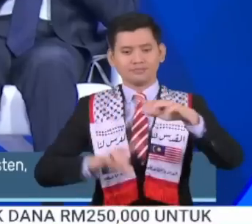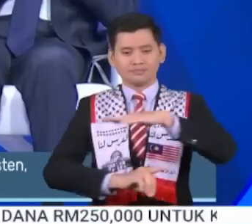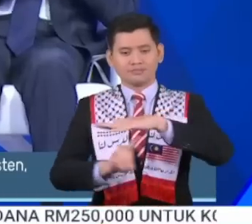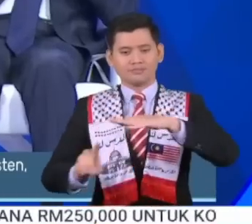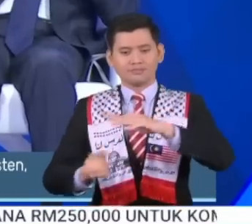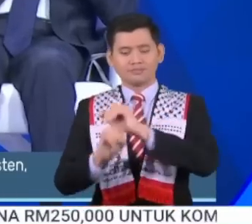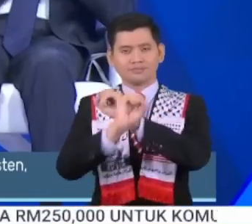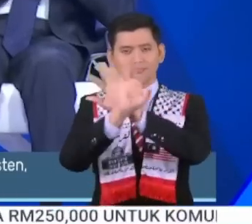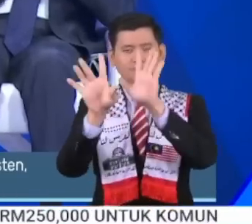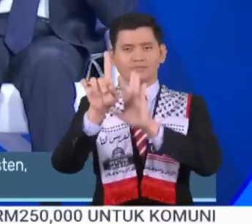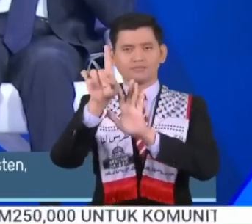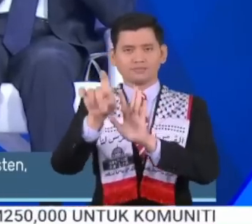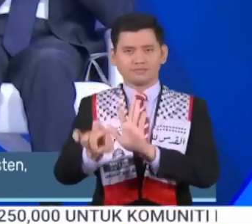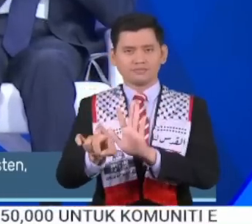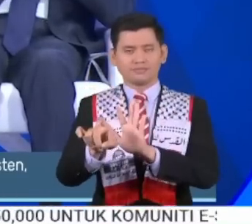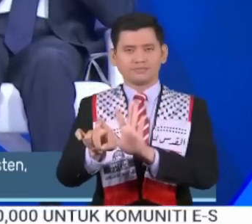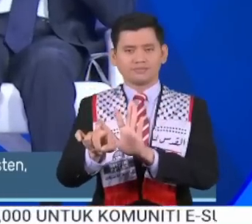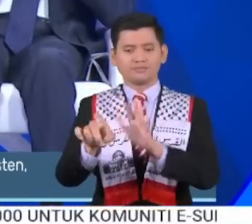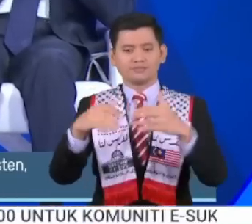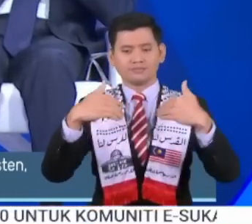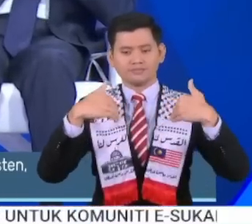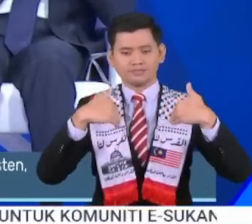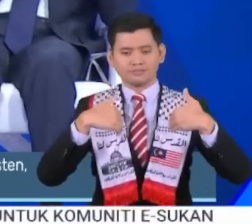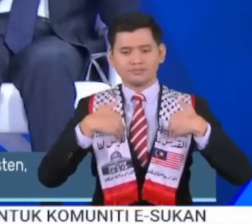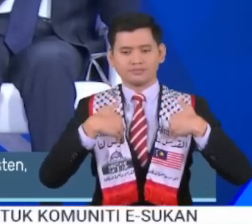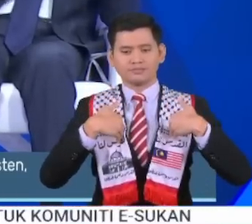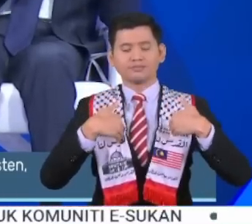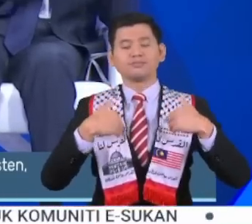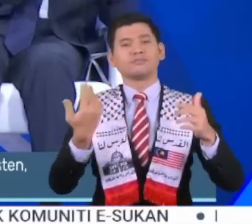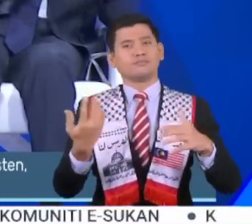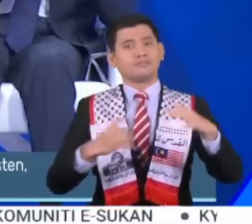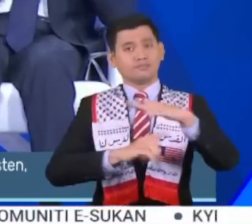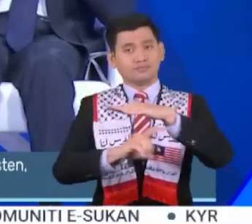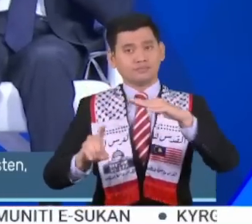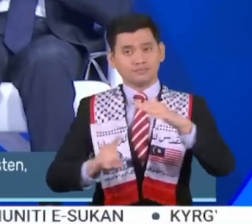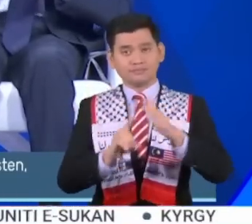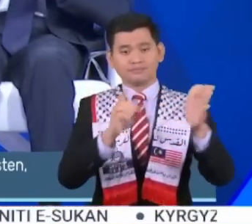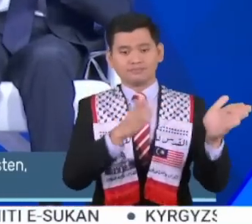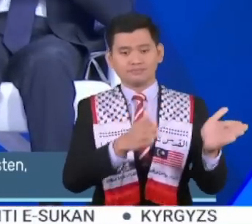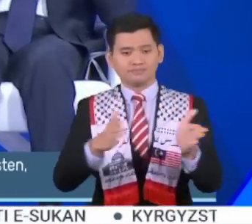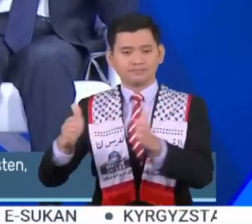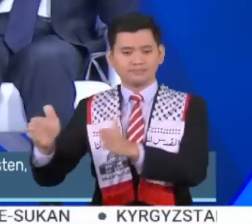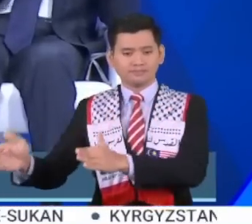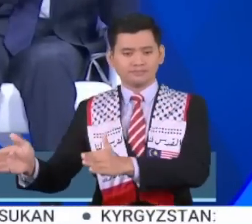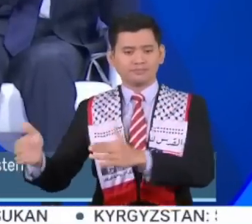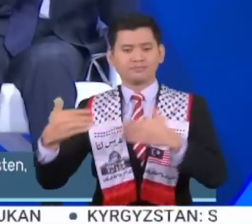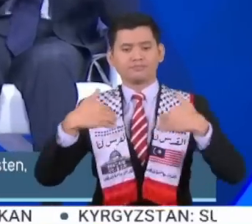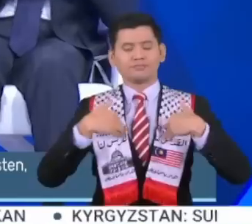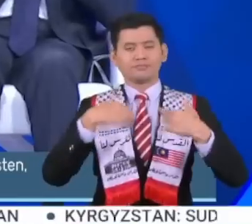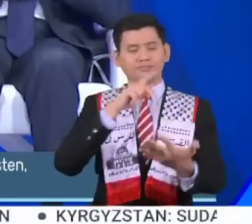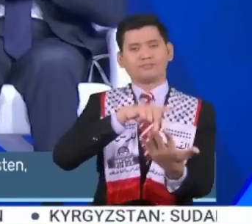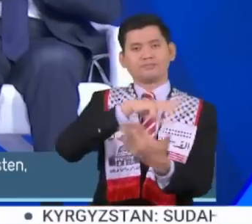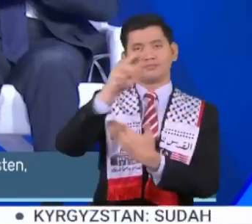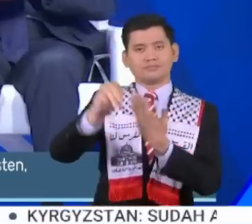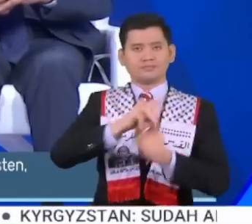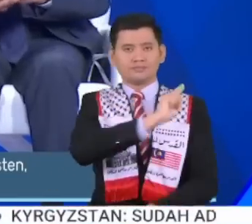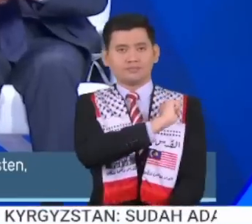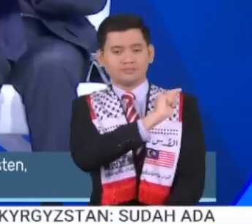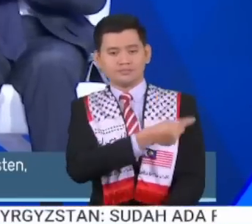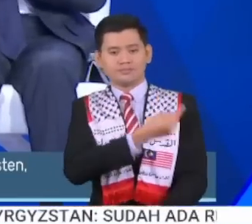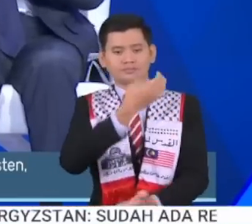is required. Consistent, clear policies, whether it's energy or economic program or investments,